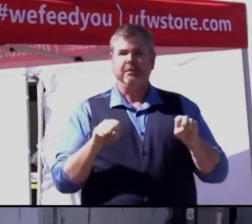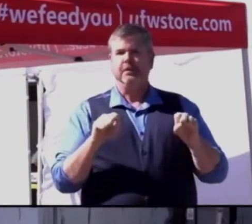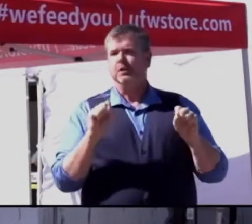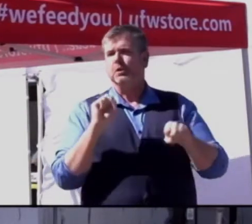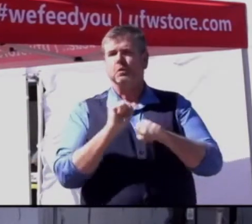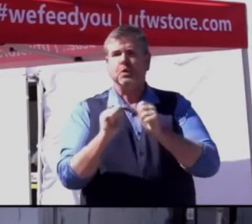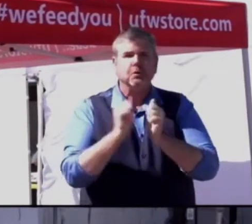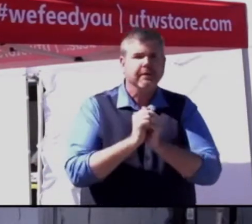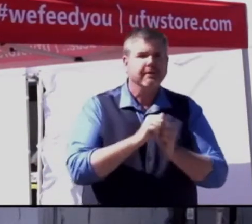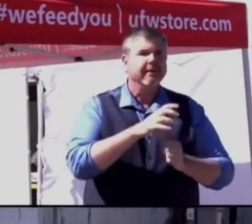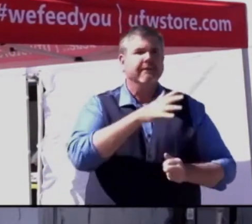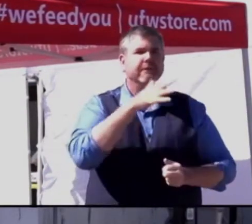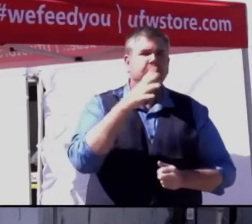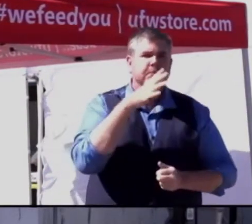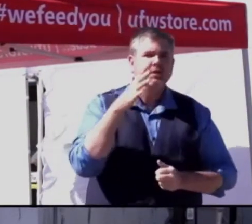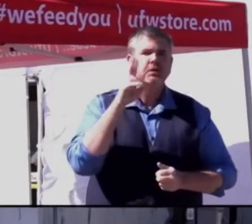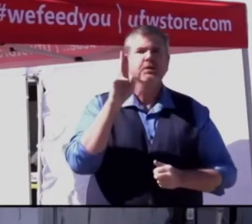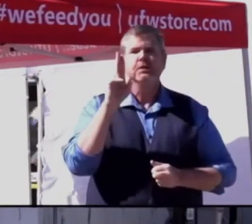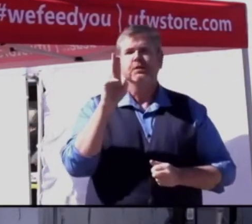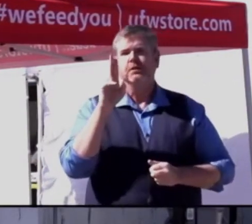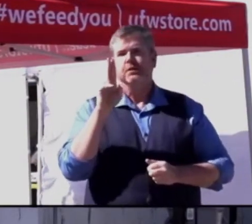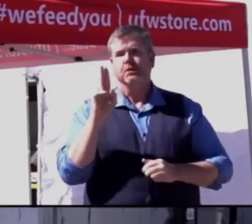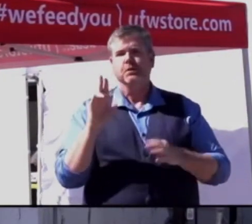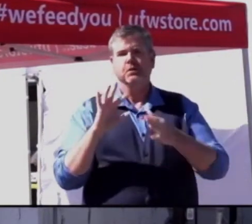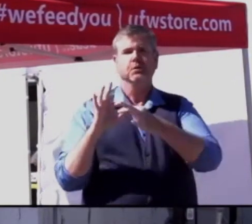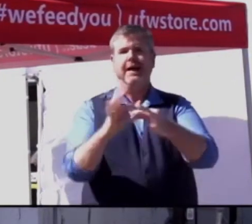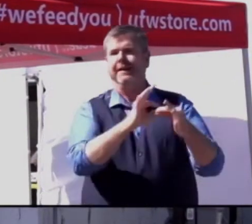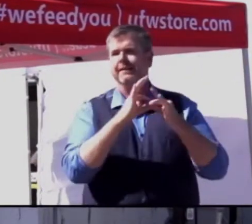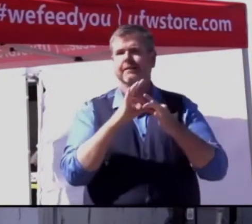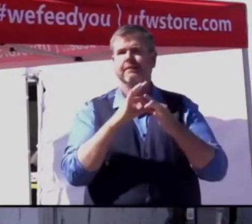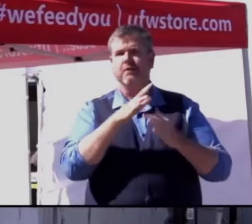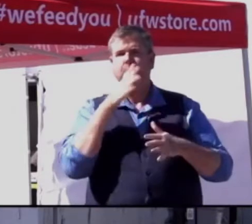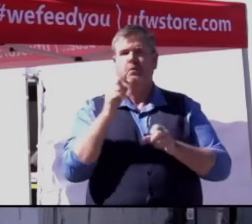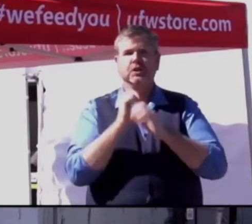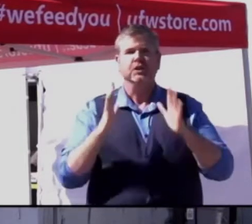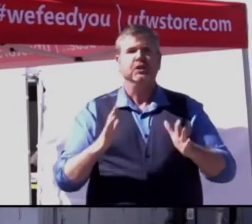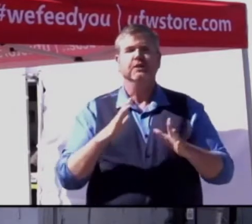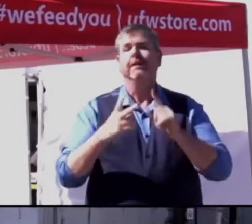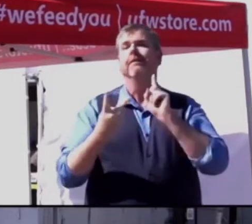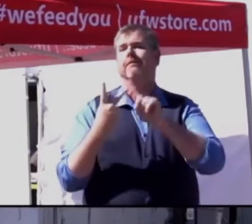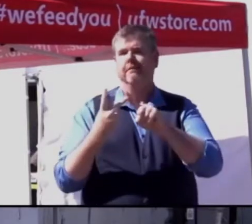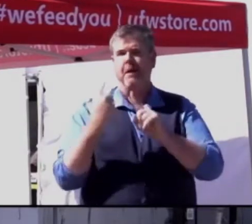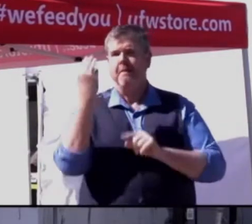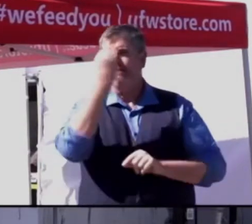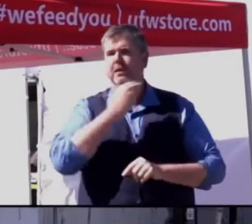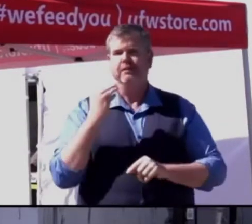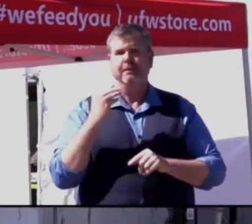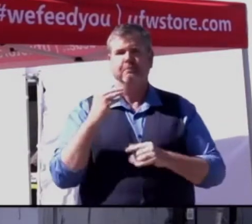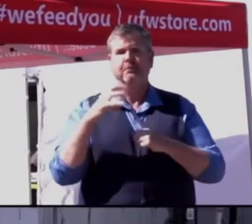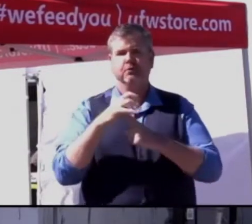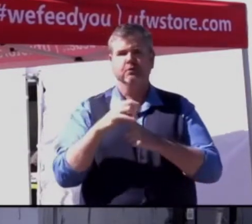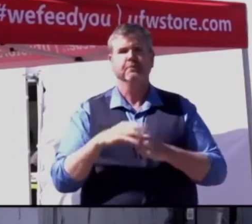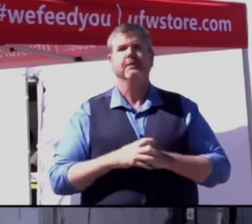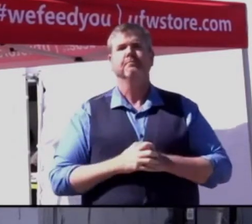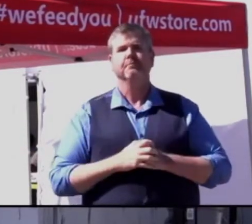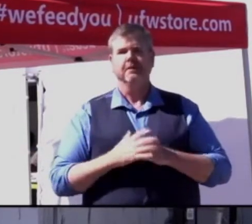Workers and Monterey Mushroom staff, and we're so happy that all the workers could be here